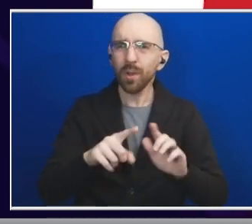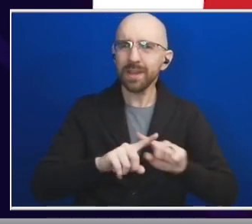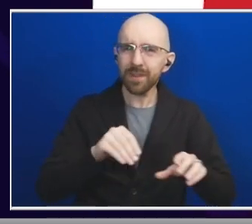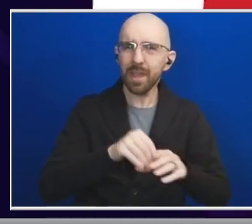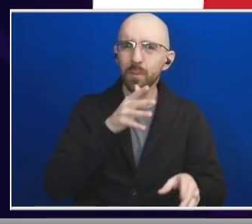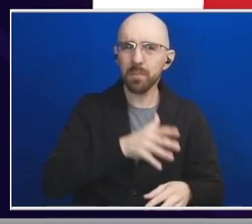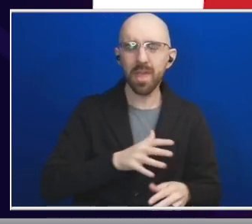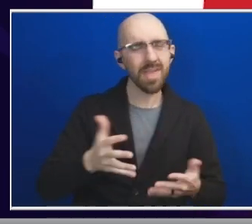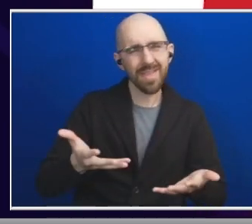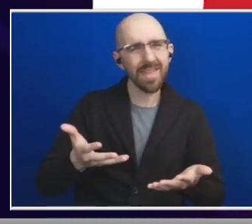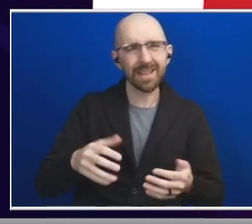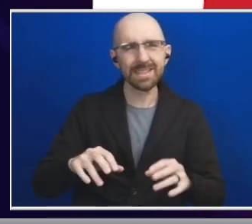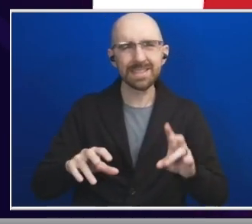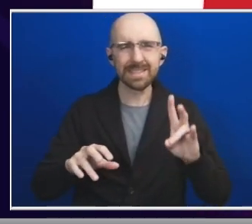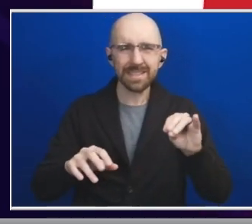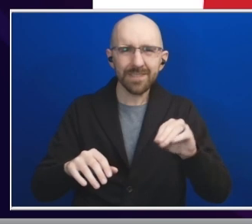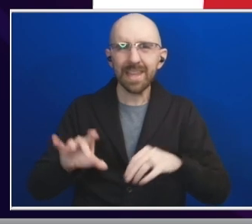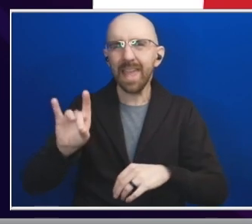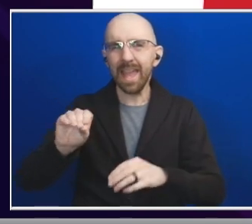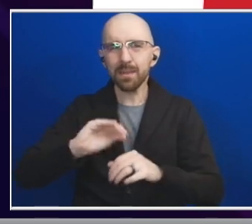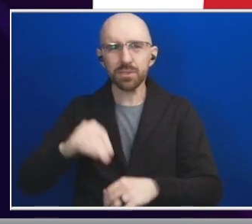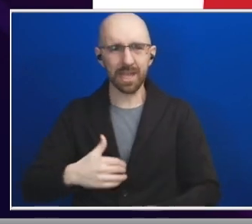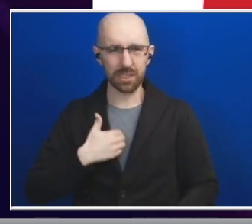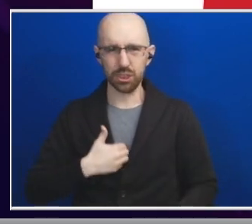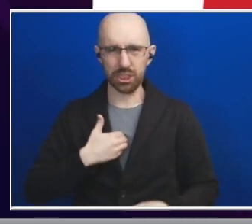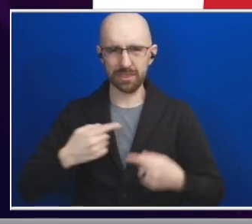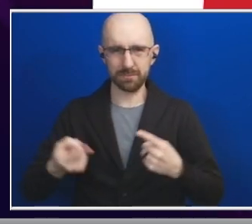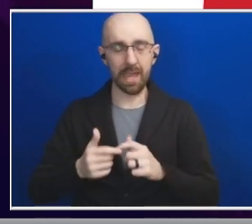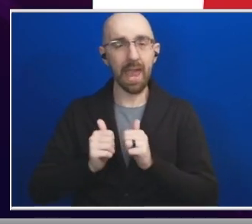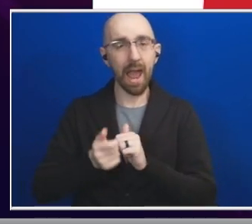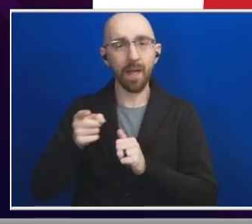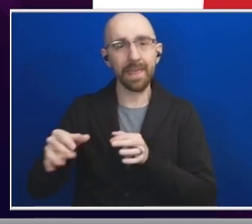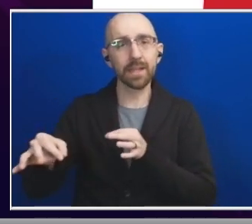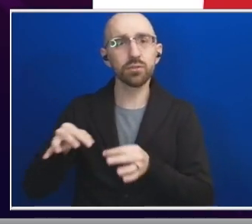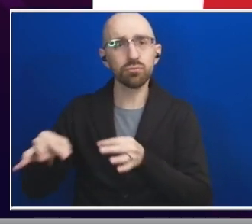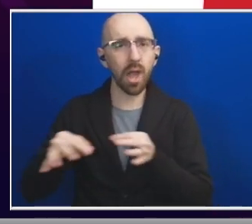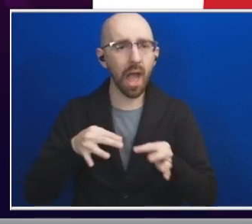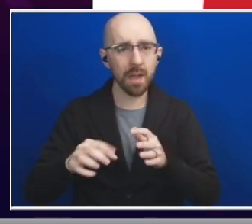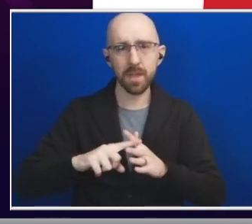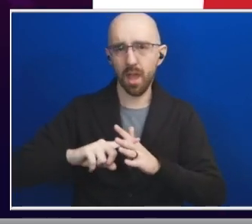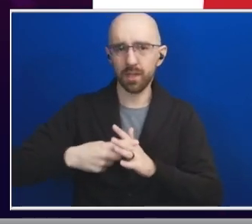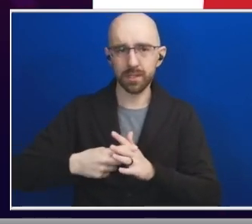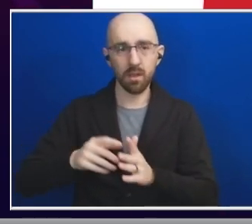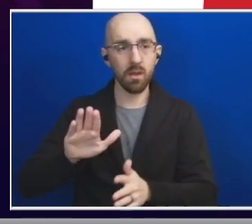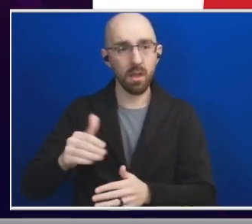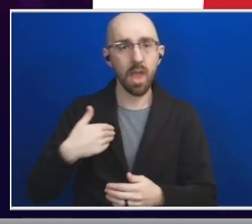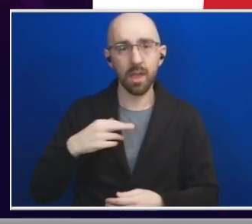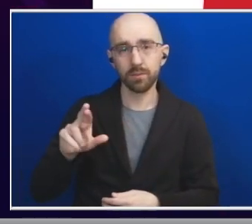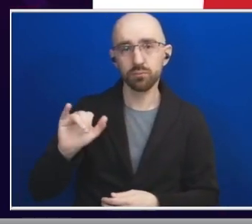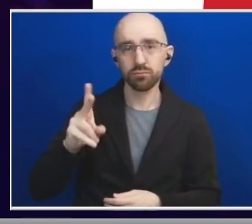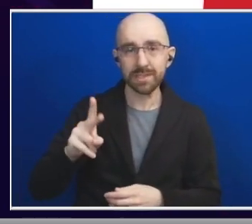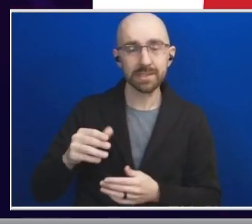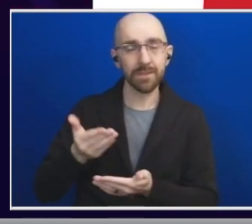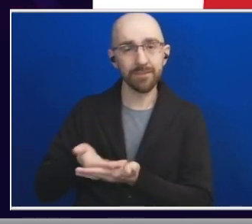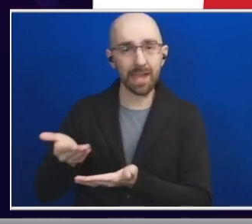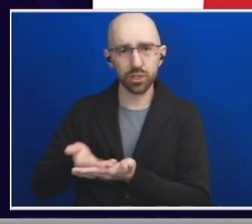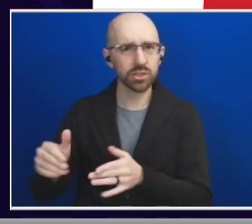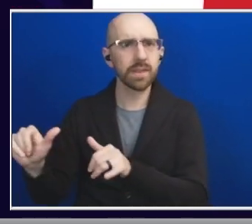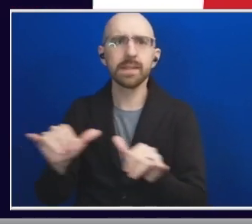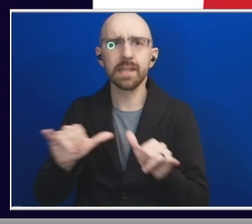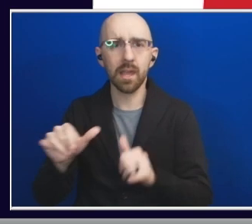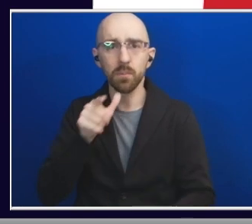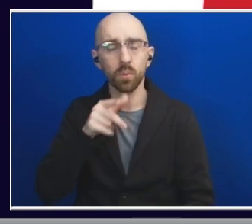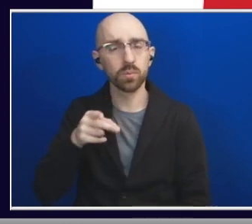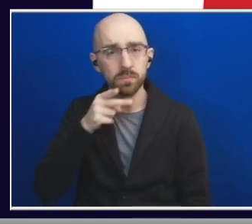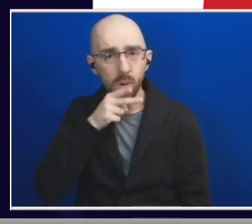70-80% it's chest pain, and how they describe it in the onset. And oh, by the way, their risk factors are the same. People who smoke, man, woman,